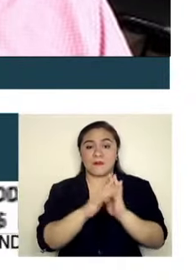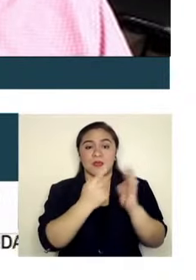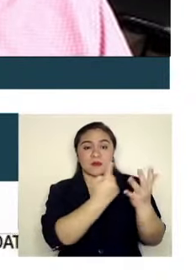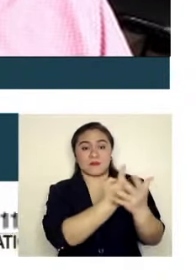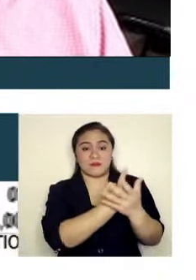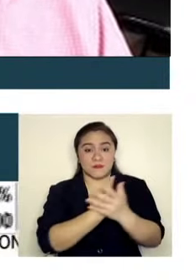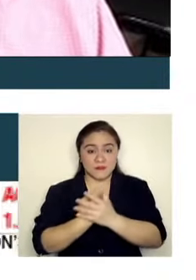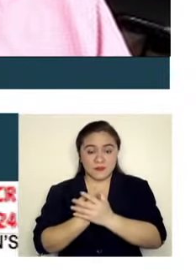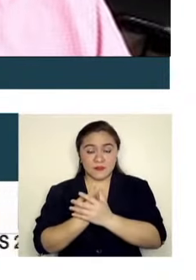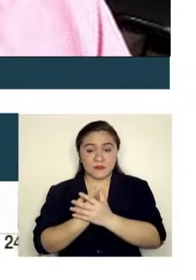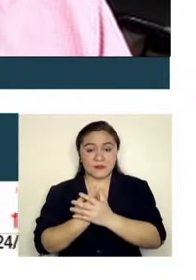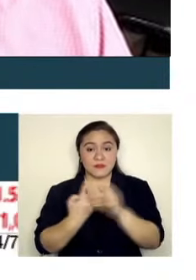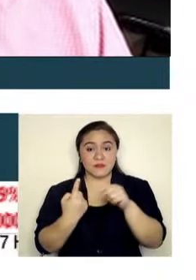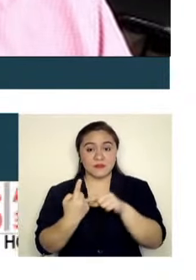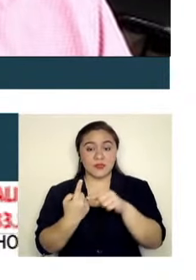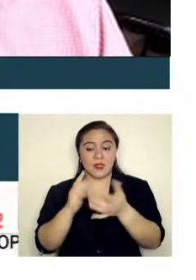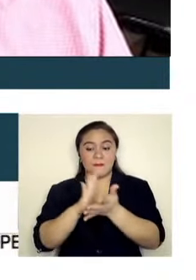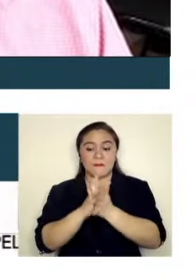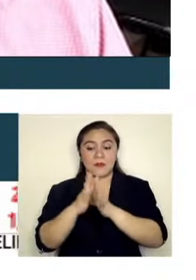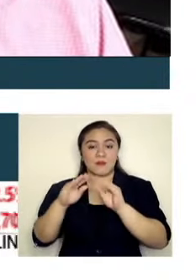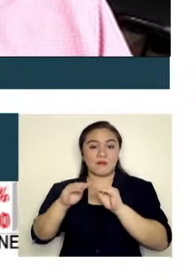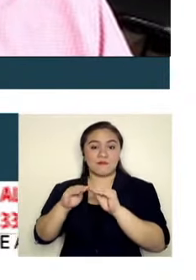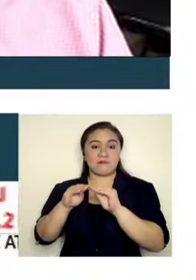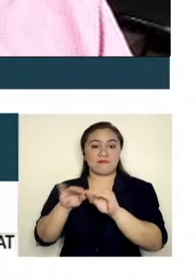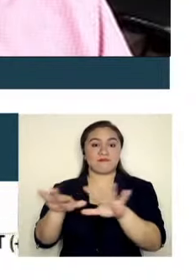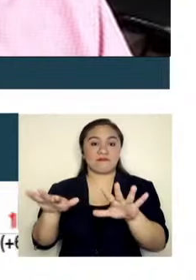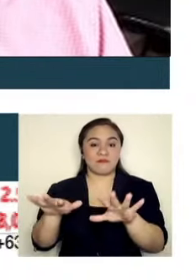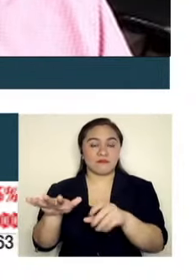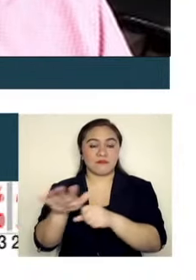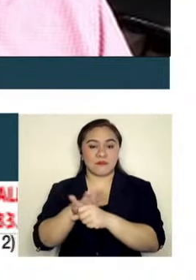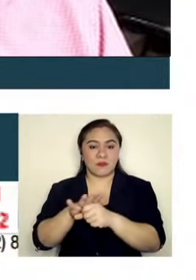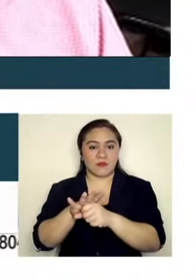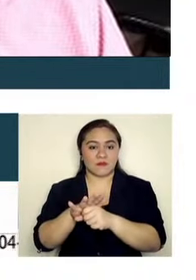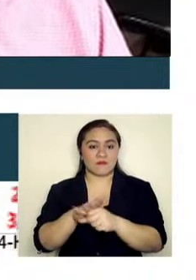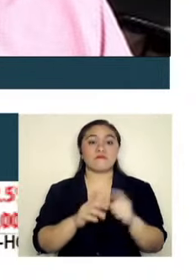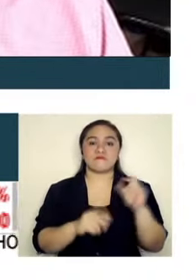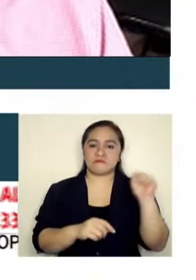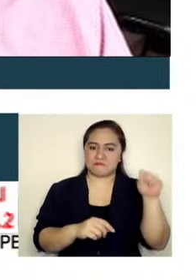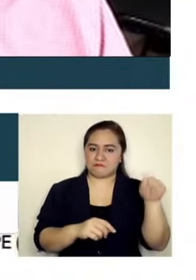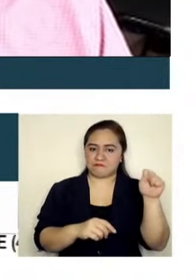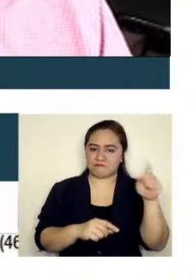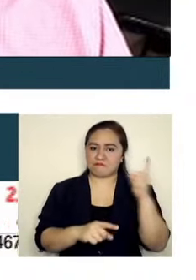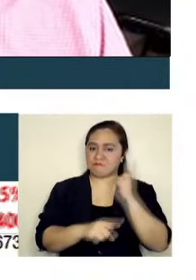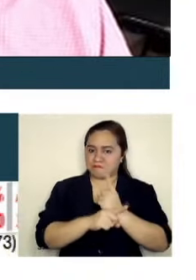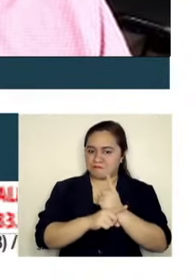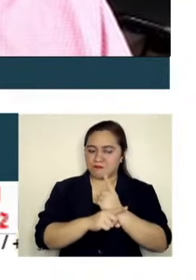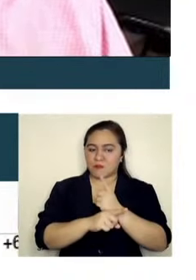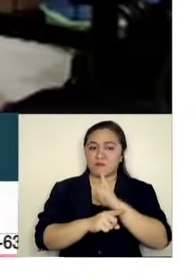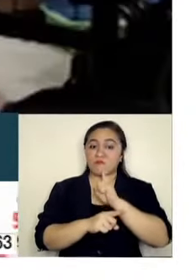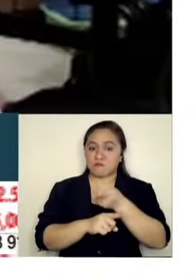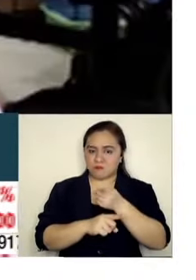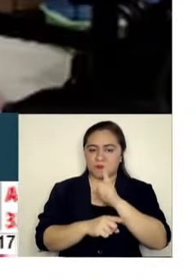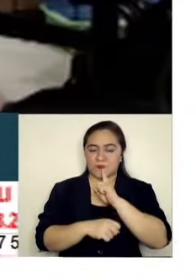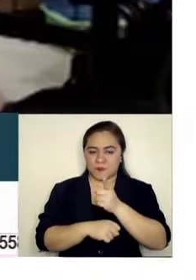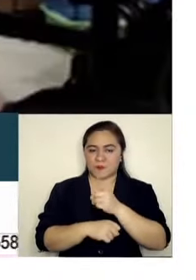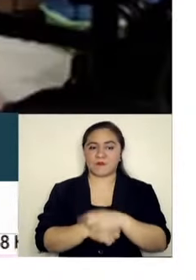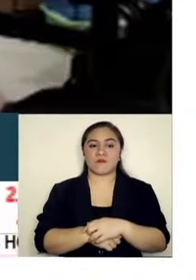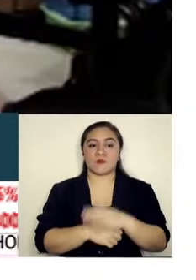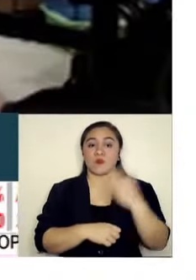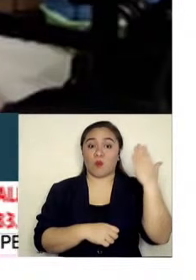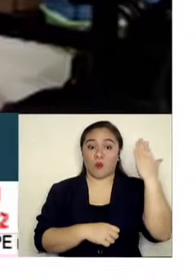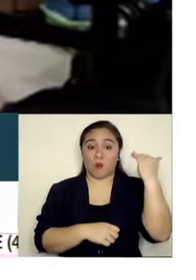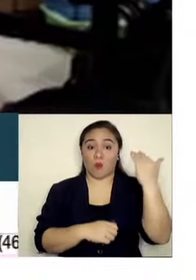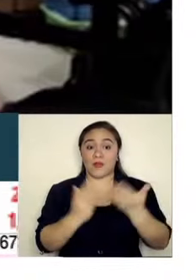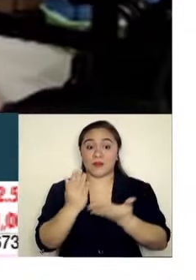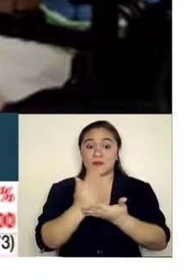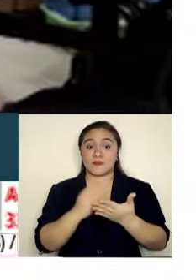that led to the local transmissions. So that's true. It's already true because we have already some cases that we don't